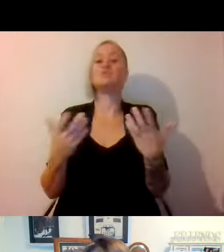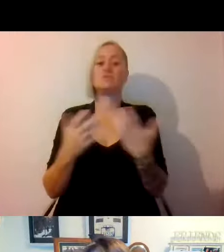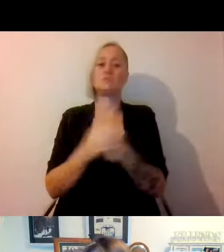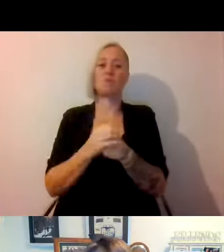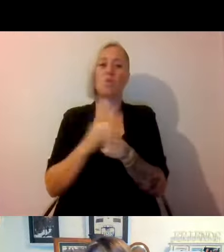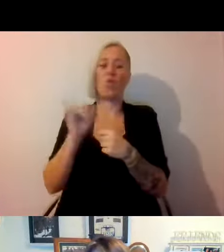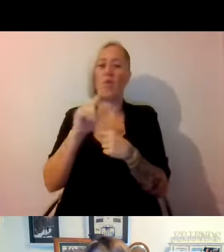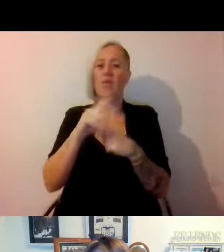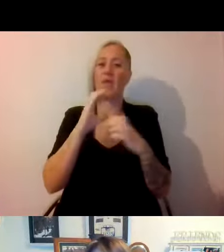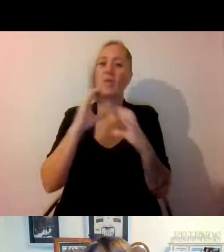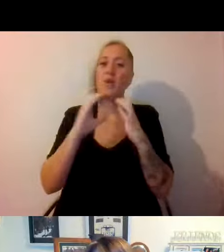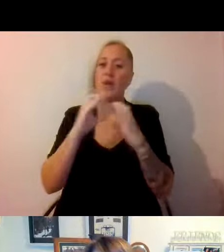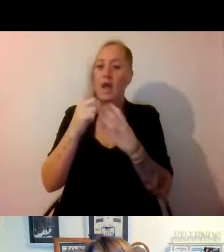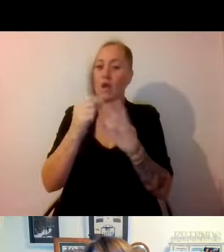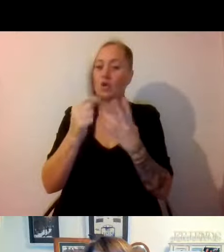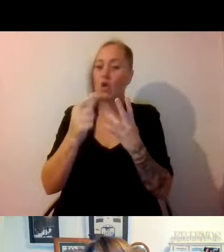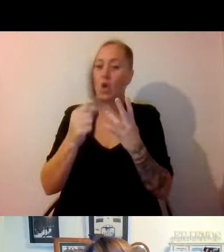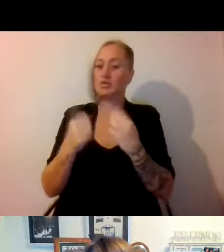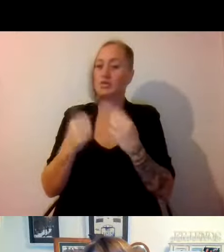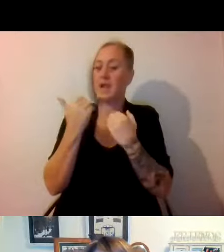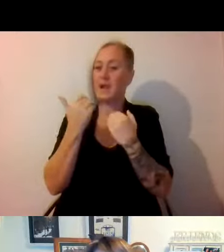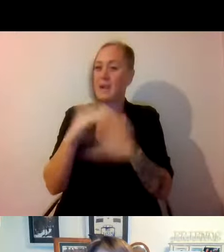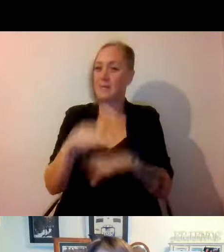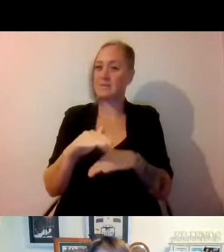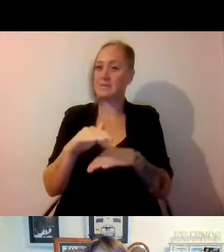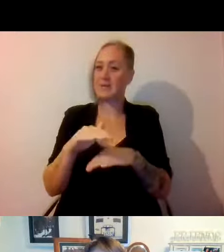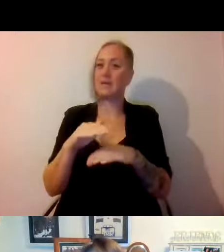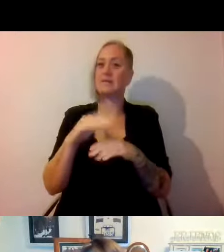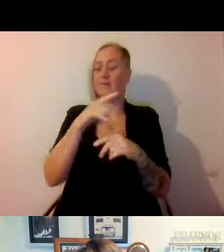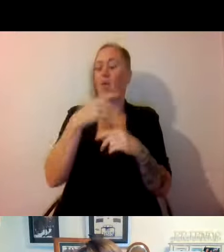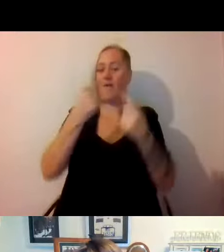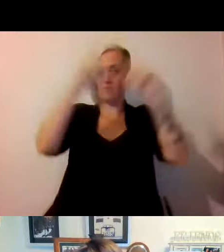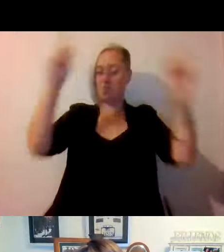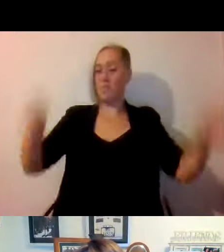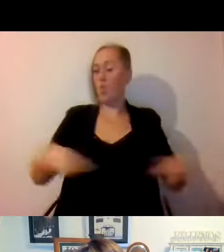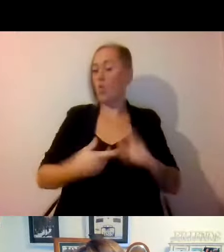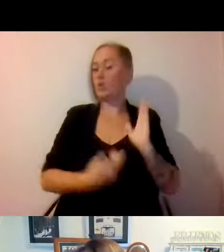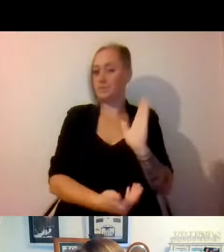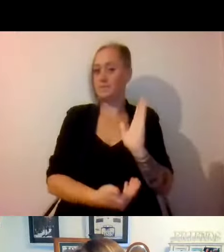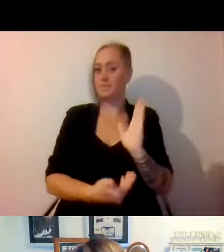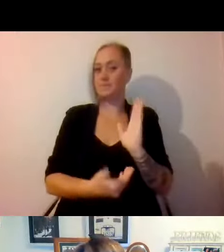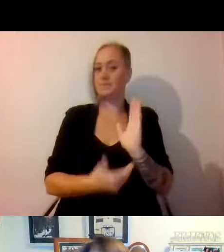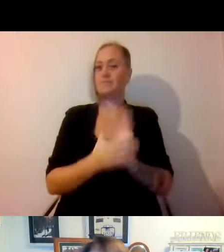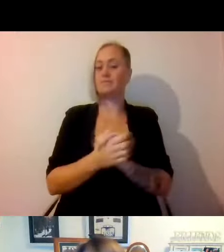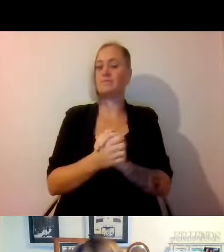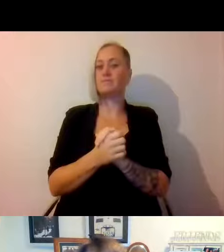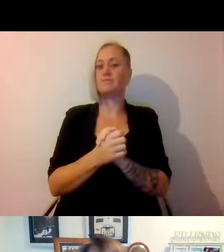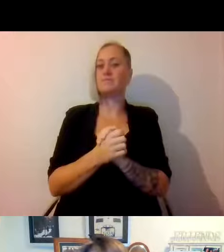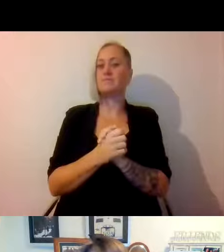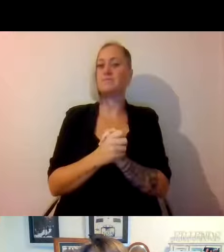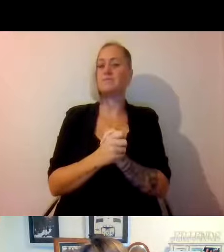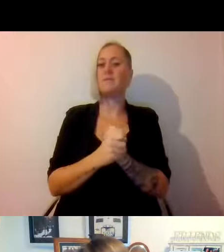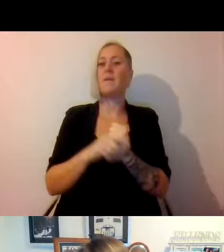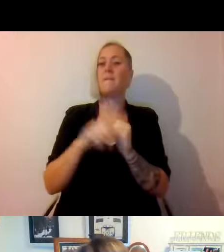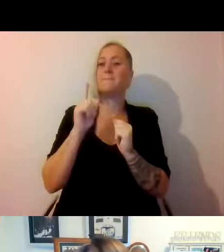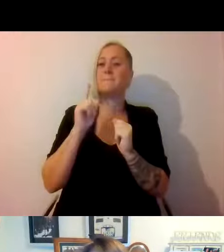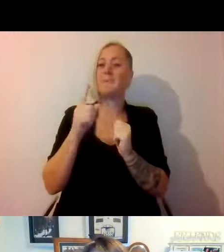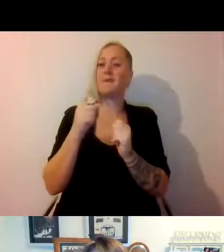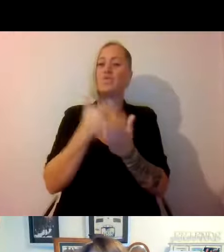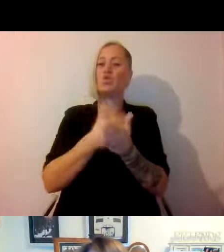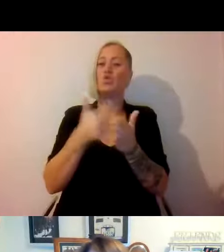communications options have been limited by whatever they're in there for. But they're often very, very much focused on